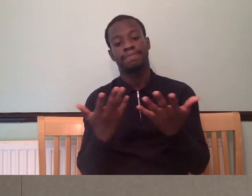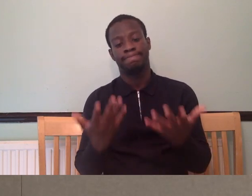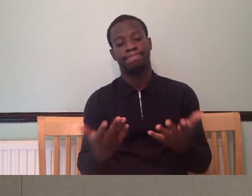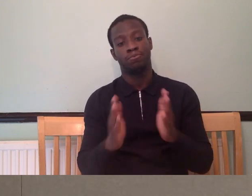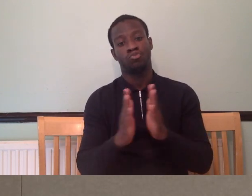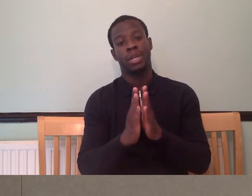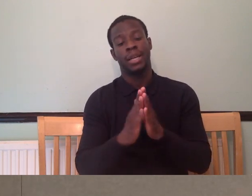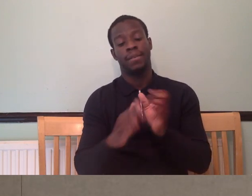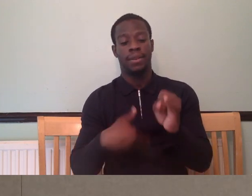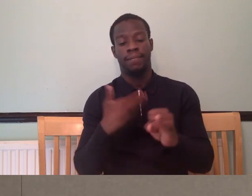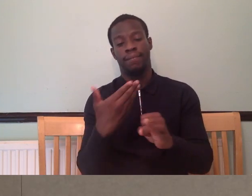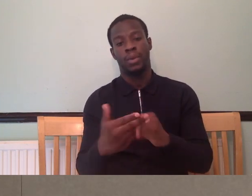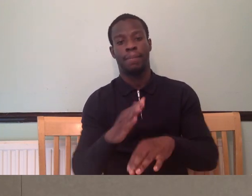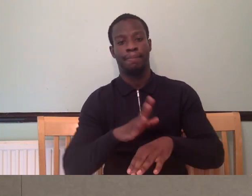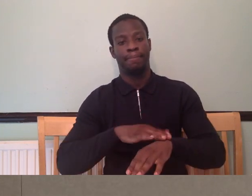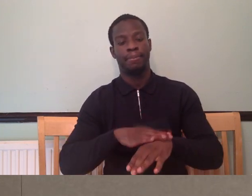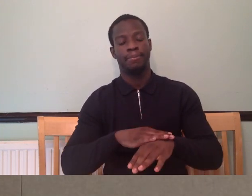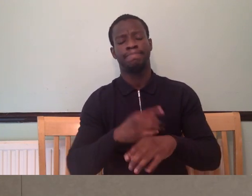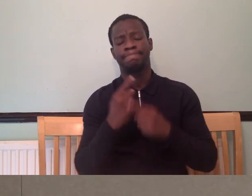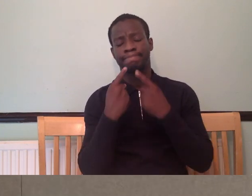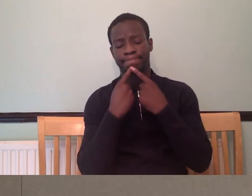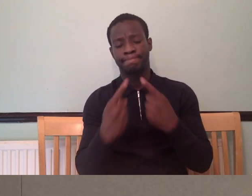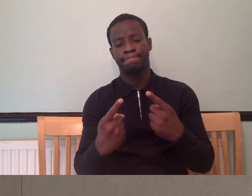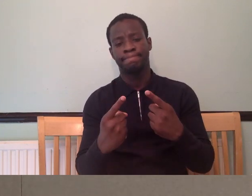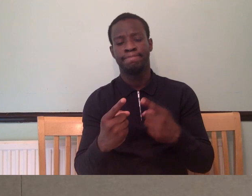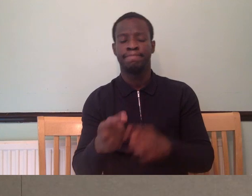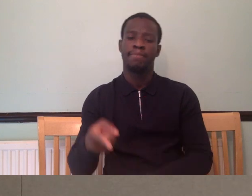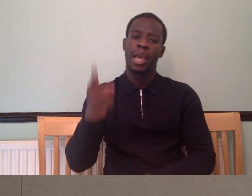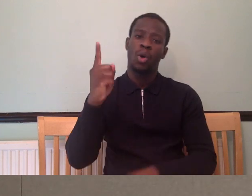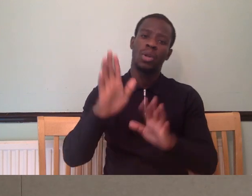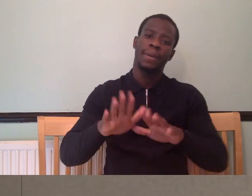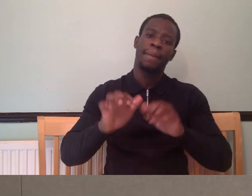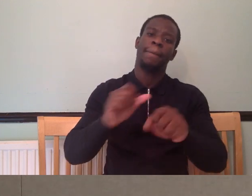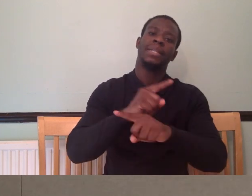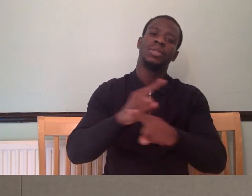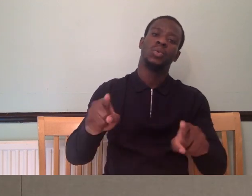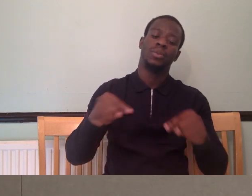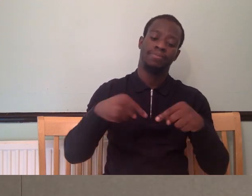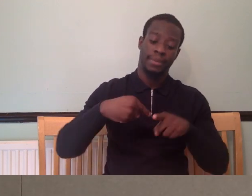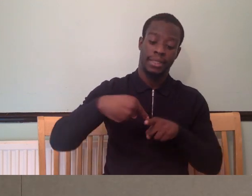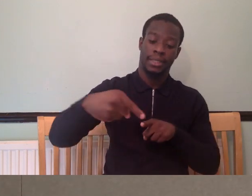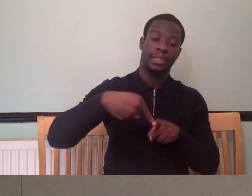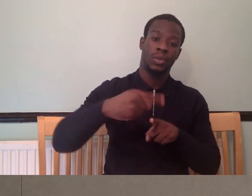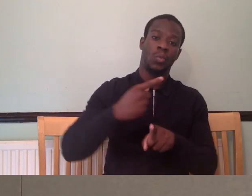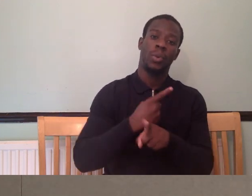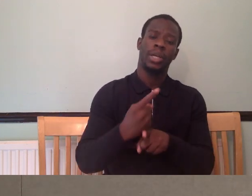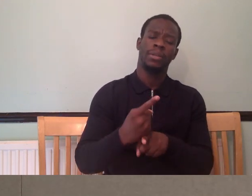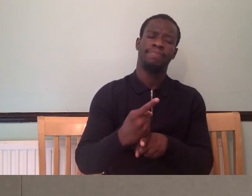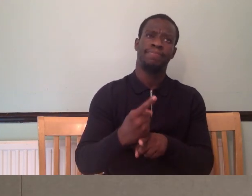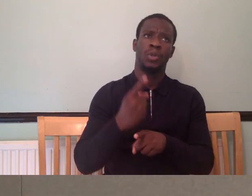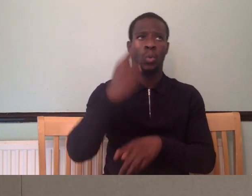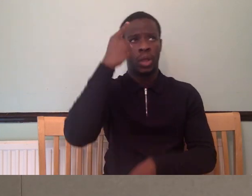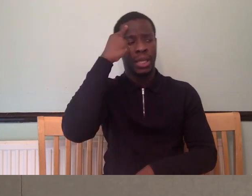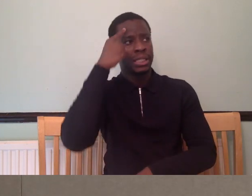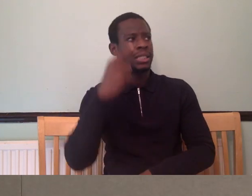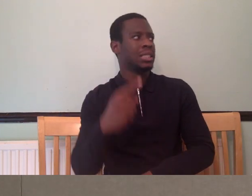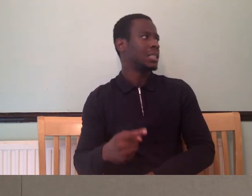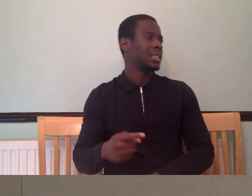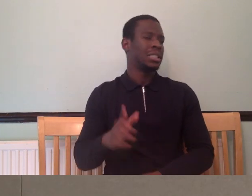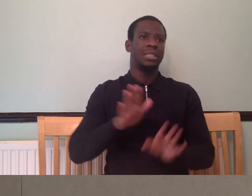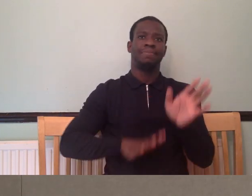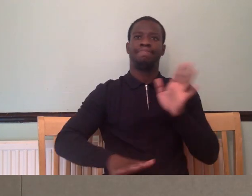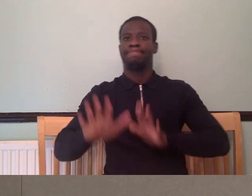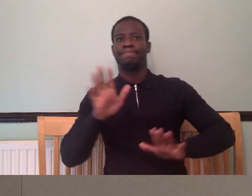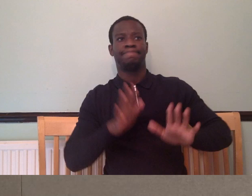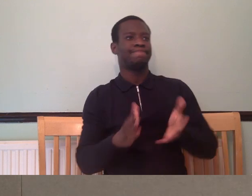we close, and can I just say, may God bless you during this week. If at any time you find yourself in need, please